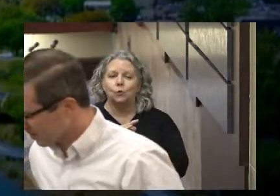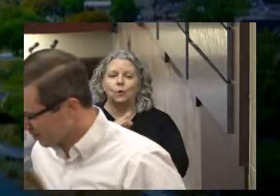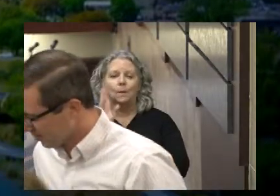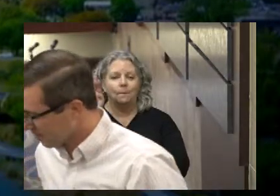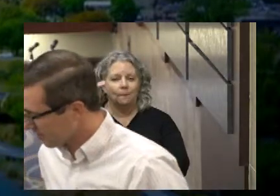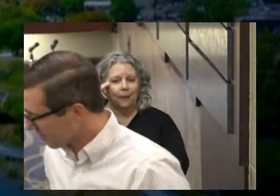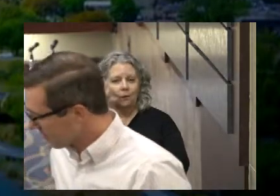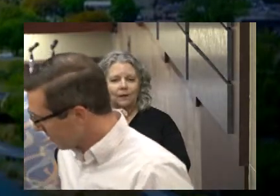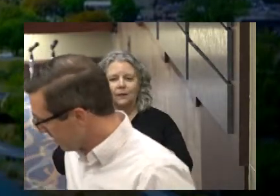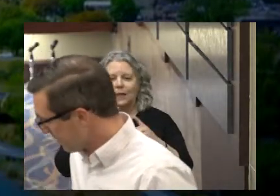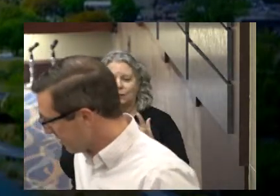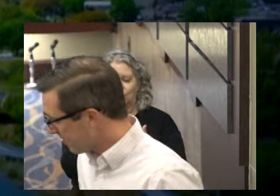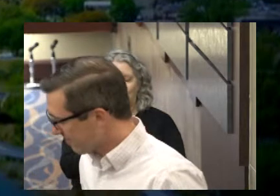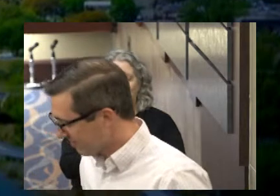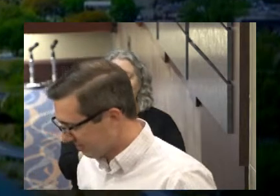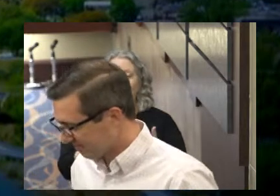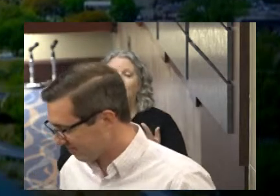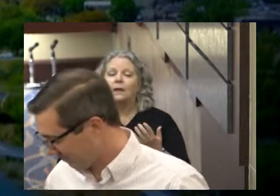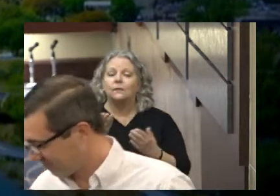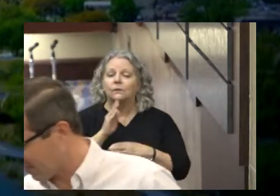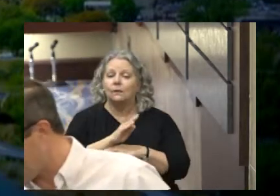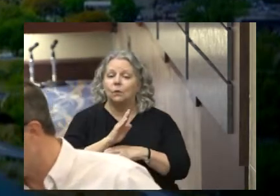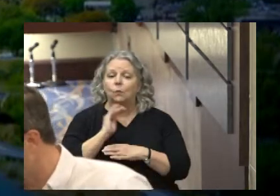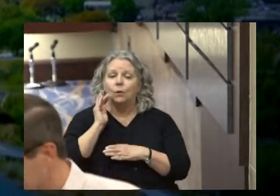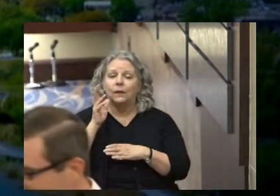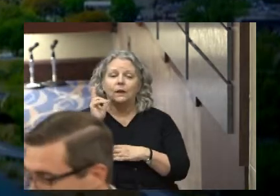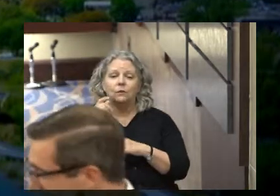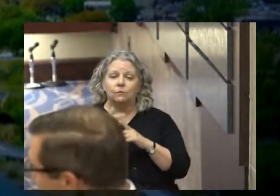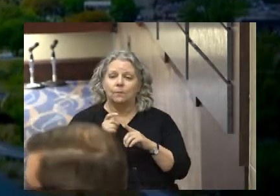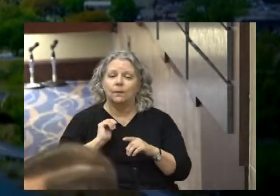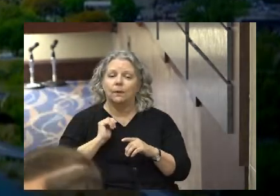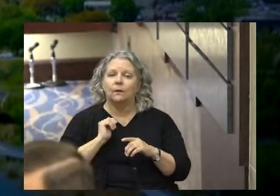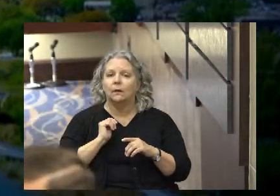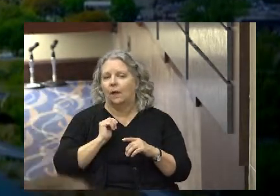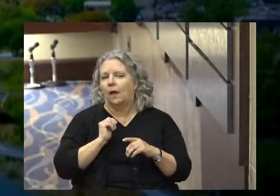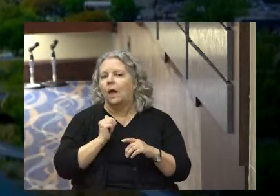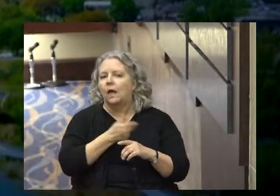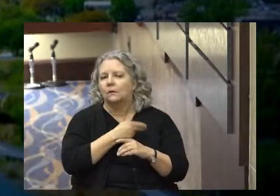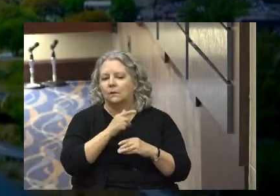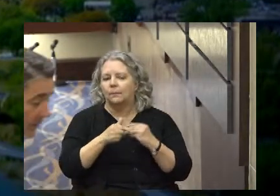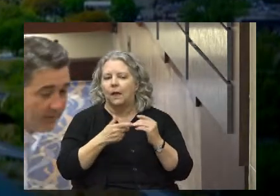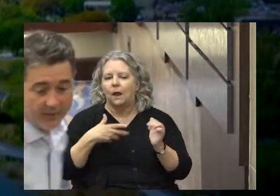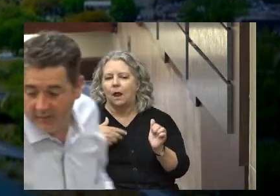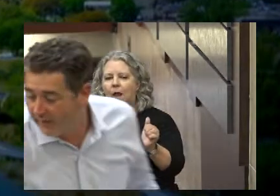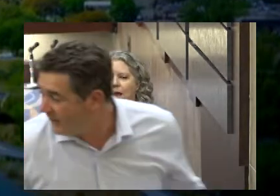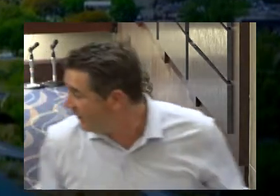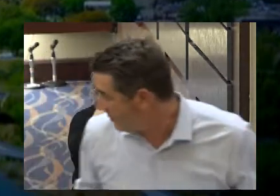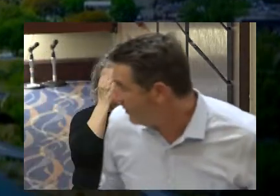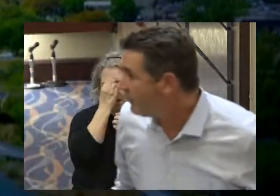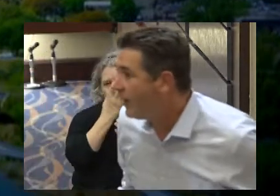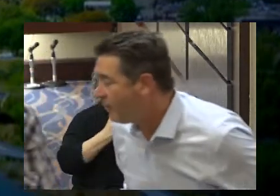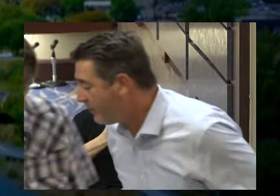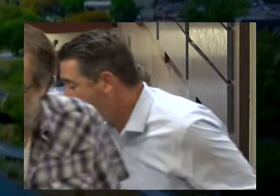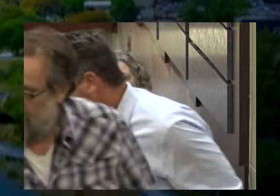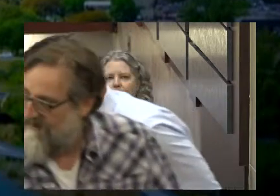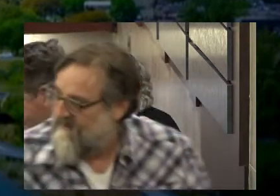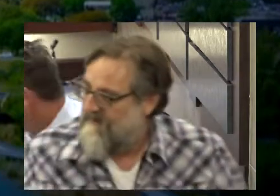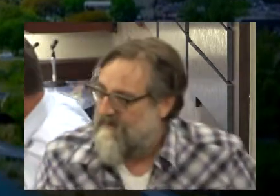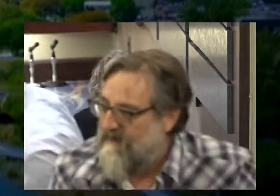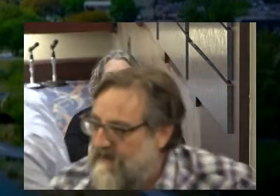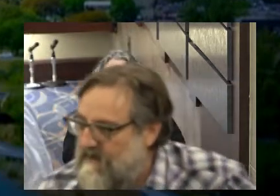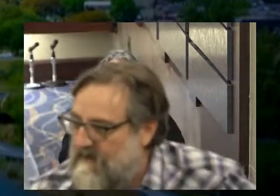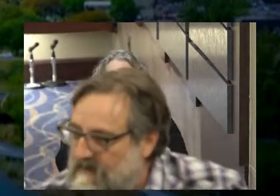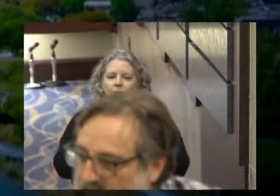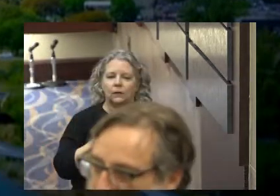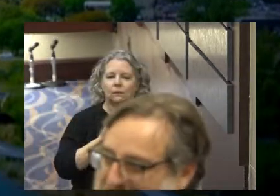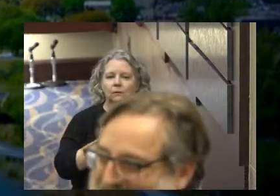you will hear from our Chodos who will provide you with an update on the activities they have been doing in relation to housing and community development.